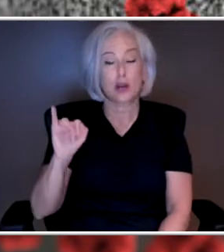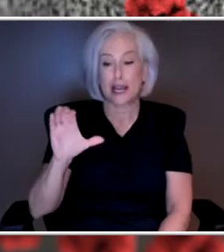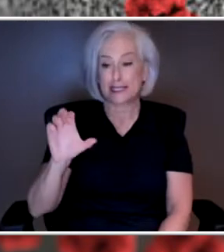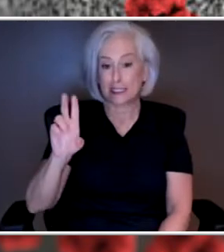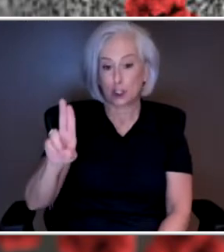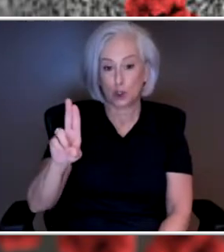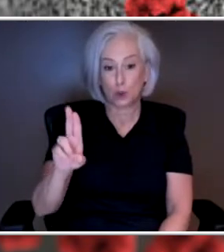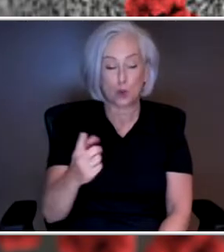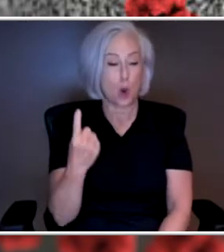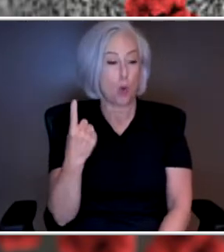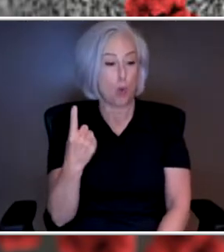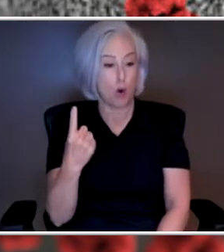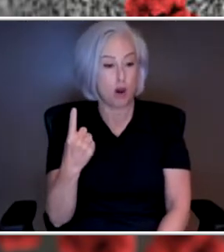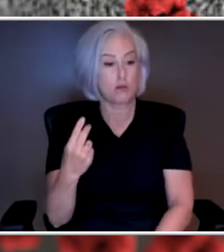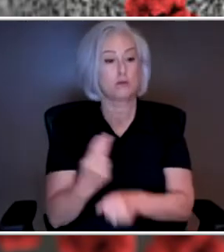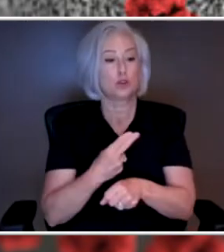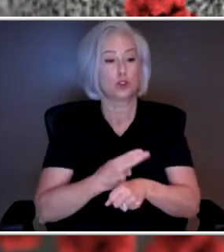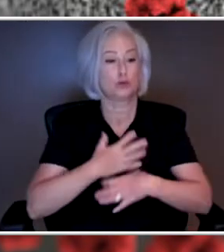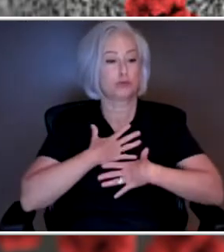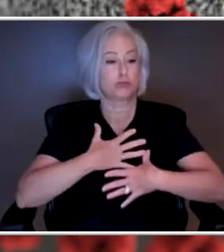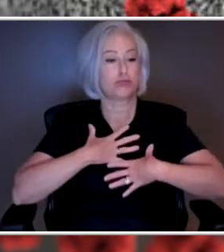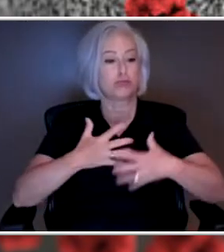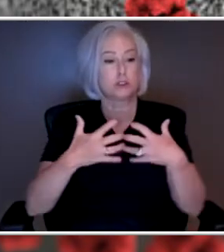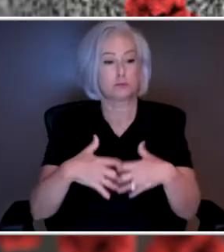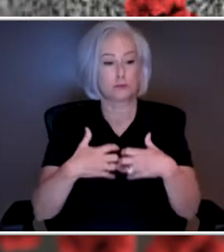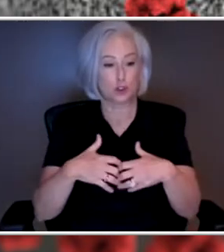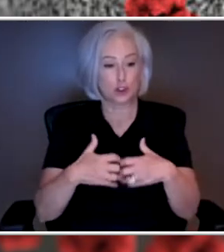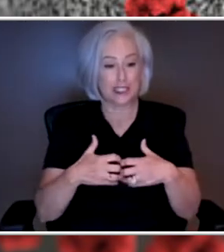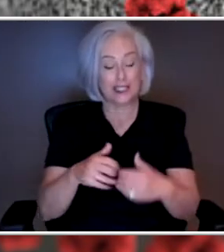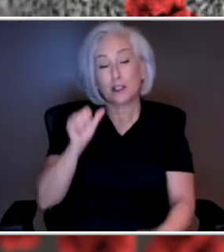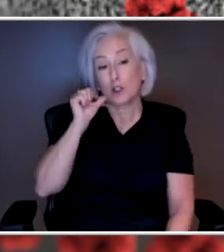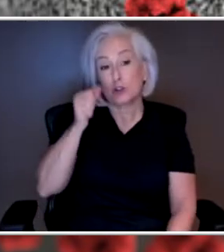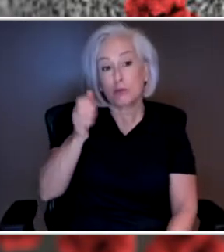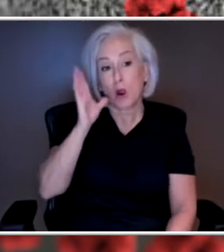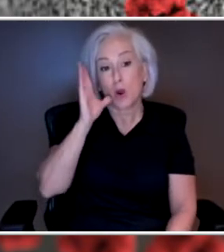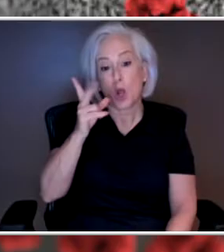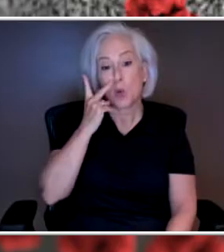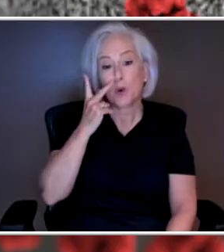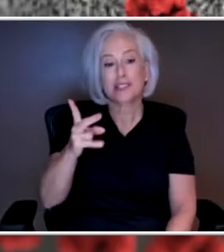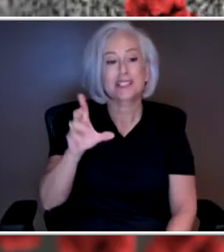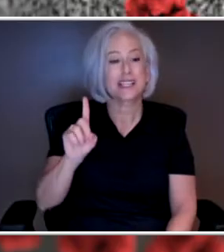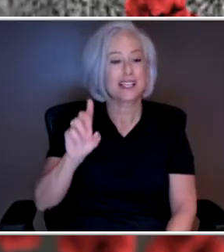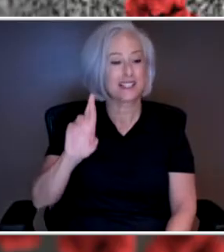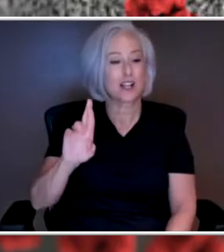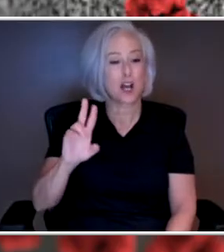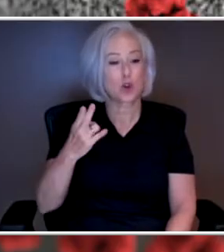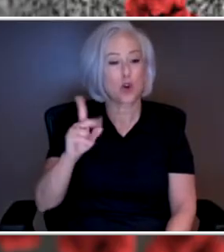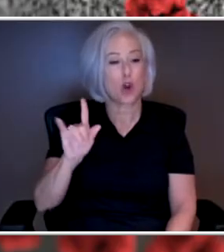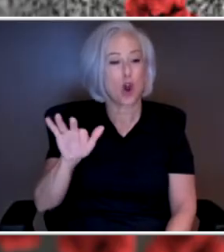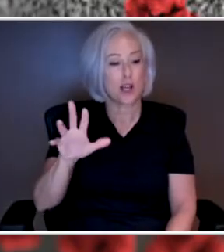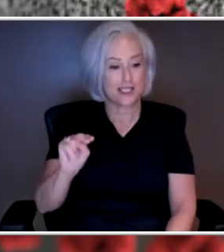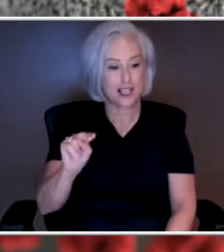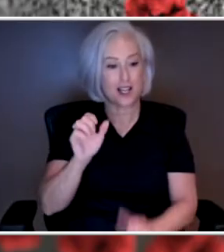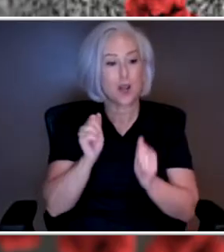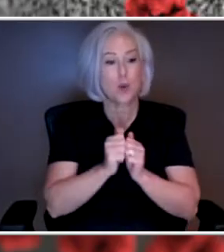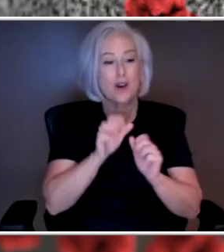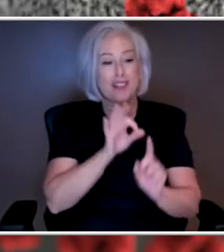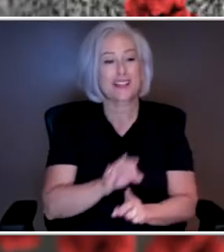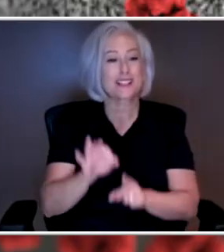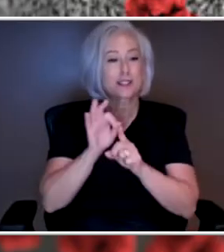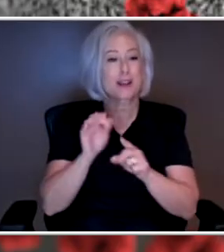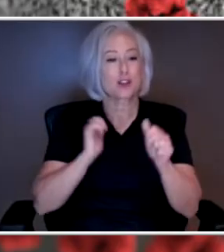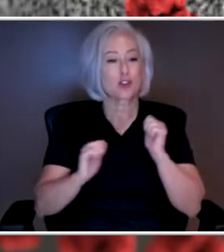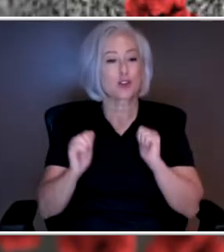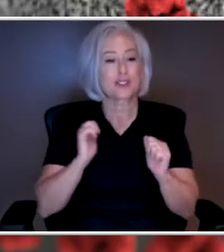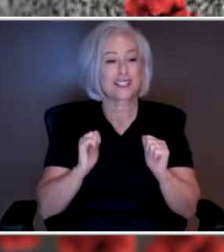ventilator. And we're going to hear more from Dr. Hawkinson tomorrow when we have a special guest host filling in on Open Mics with Dr. Stites.